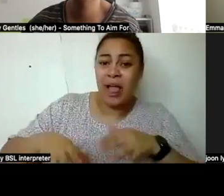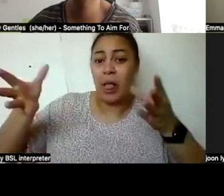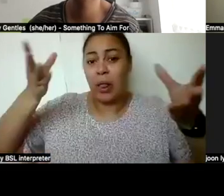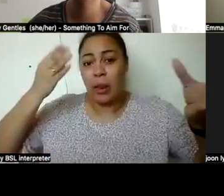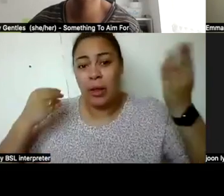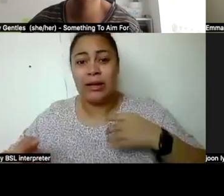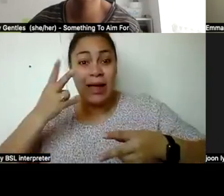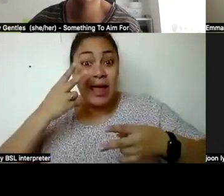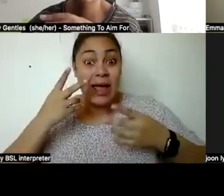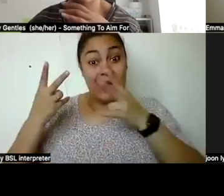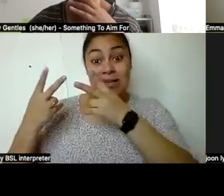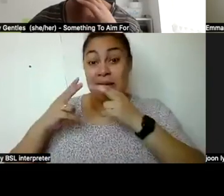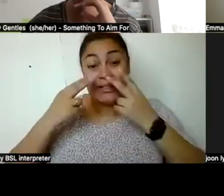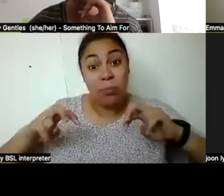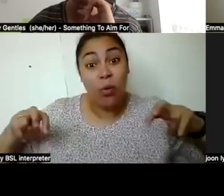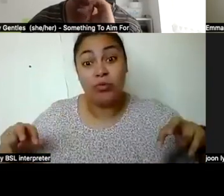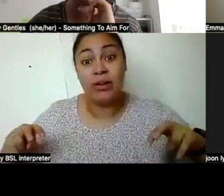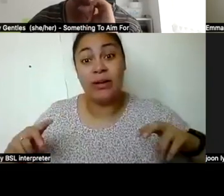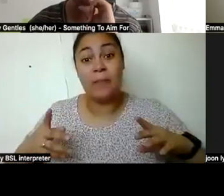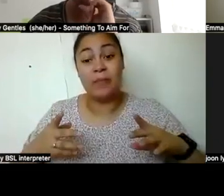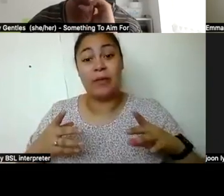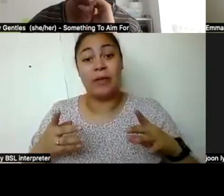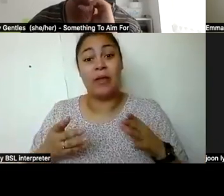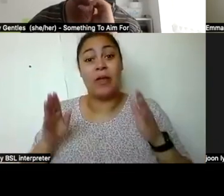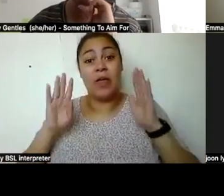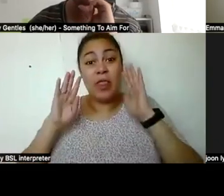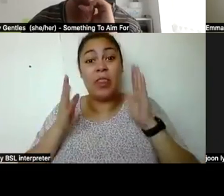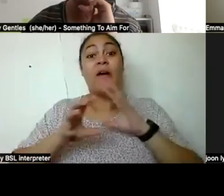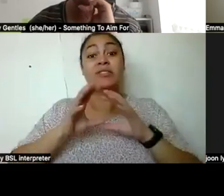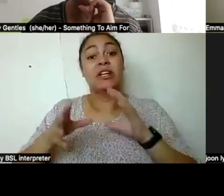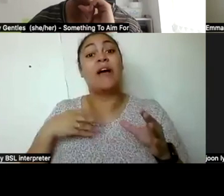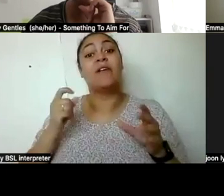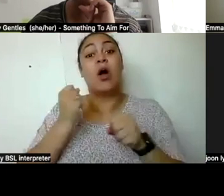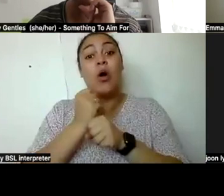And I think in the conversation we had on governance,